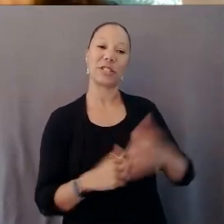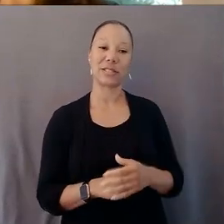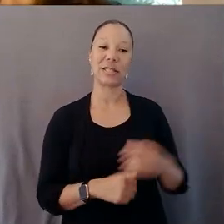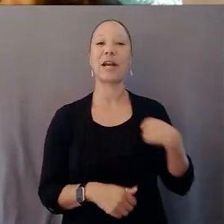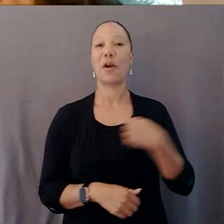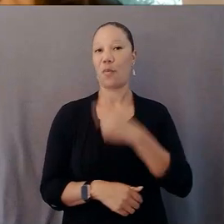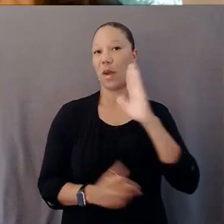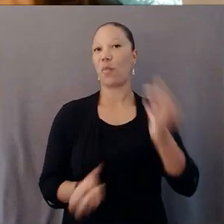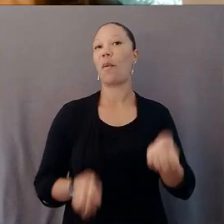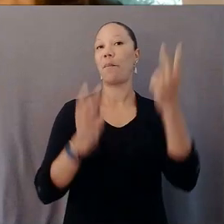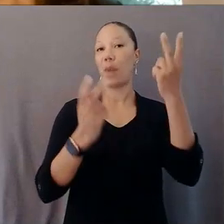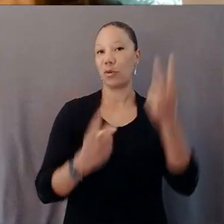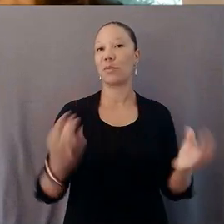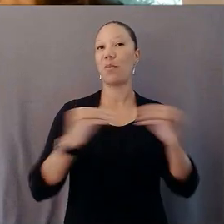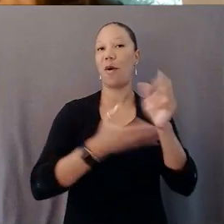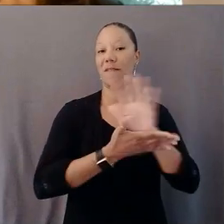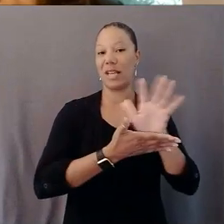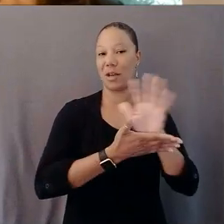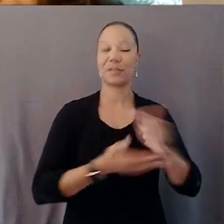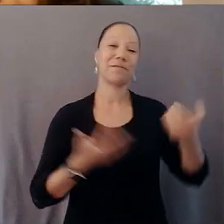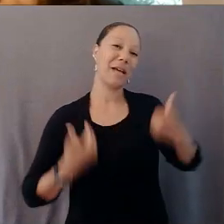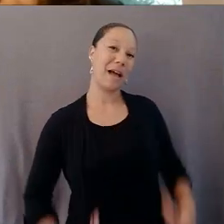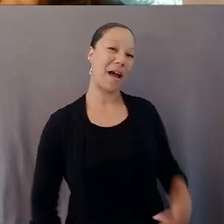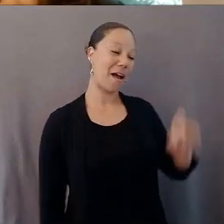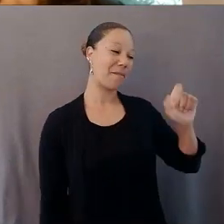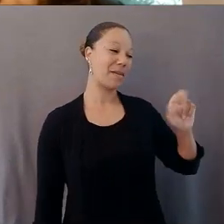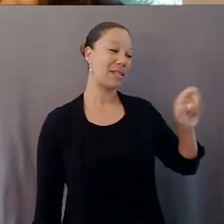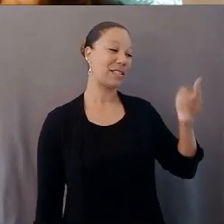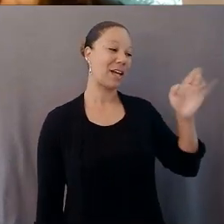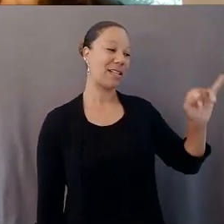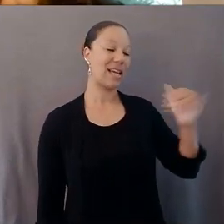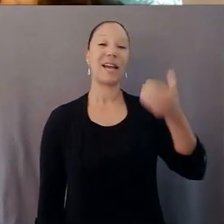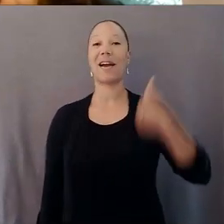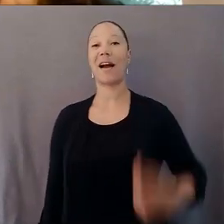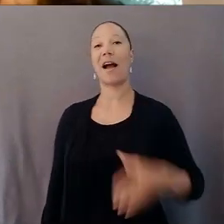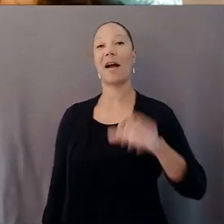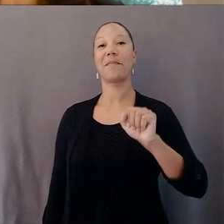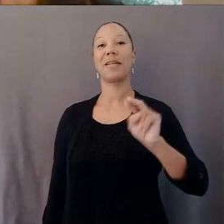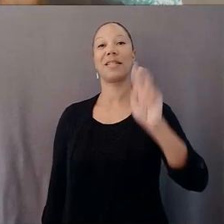a new video. I'm Santhi Pinkerton. And I'm Sandeep Dosanjh. We'll see you next time.